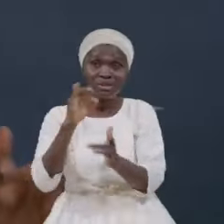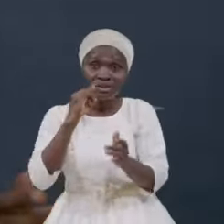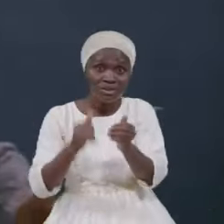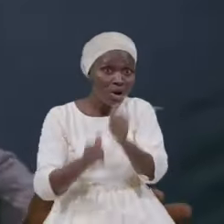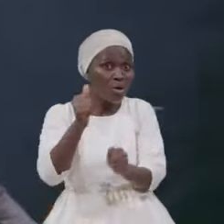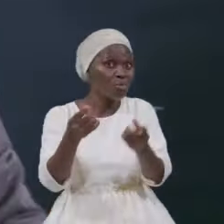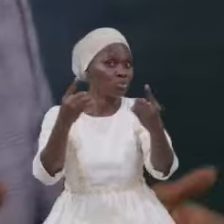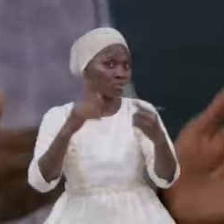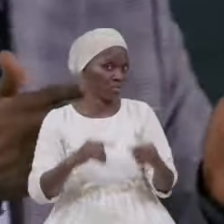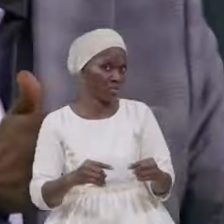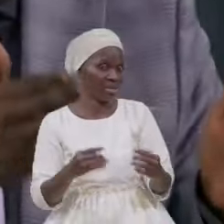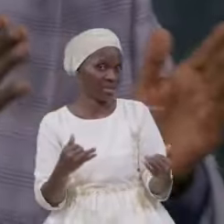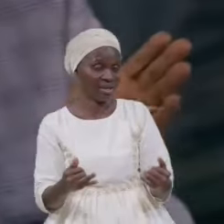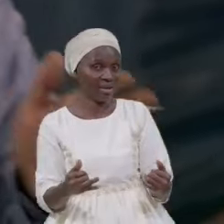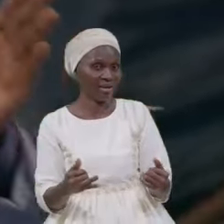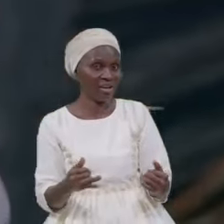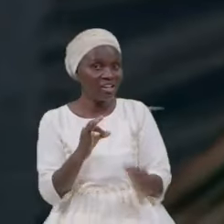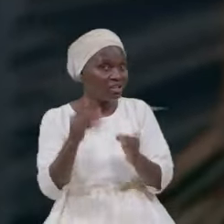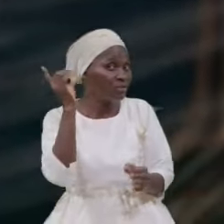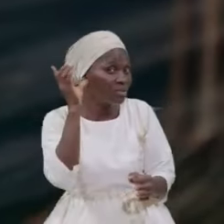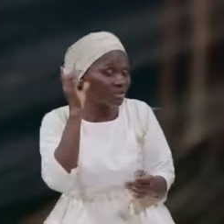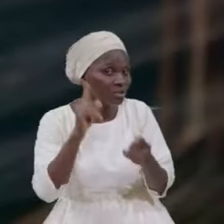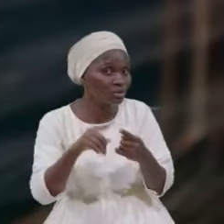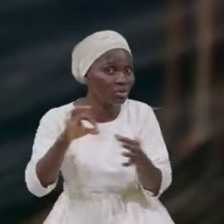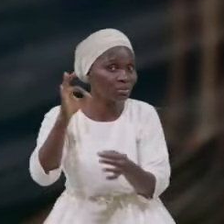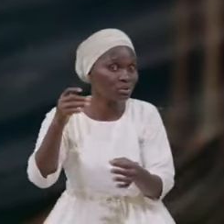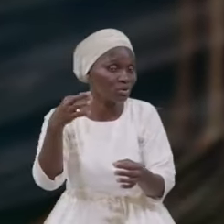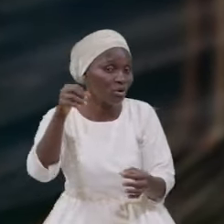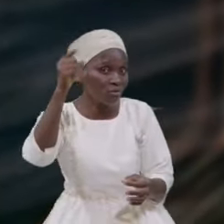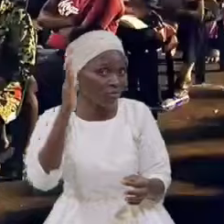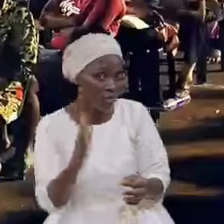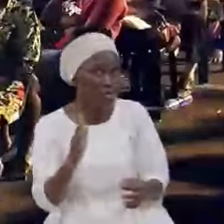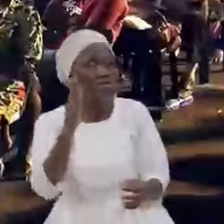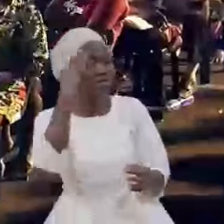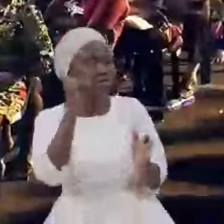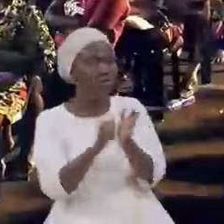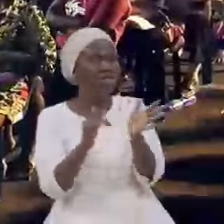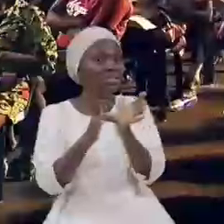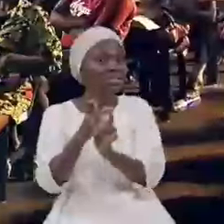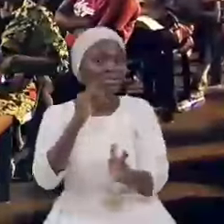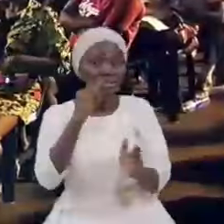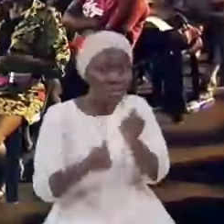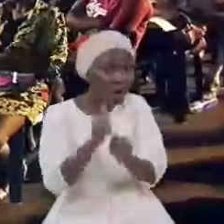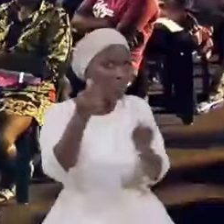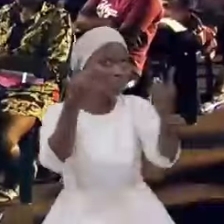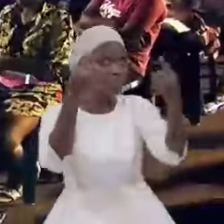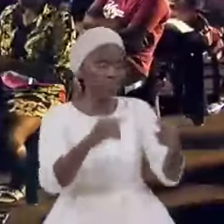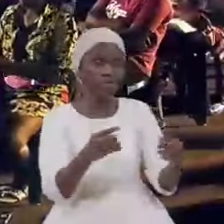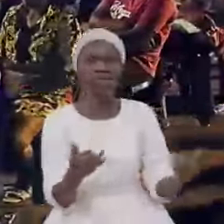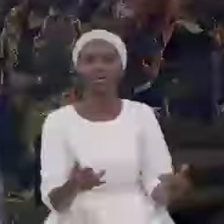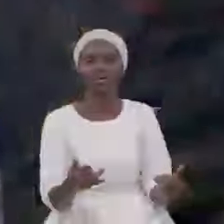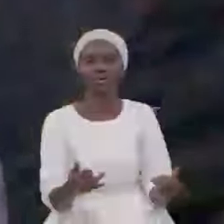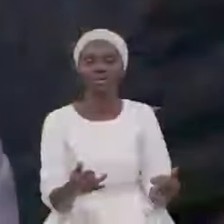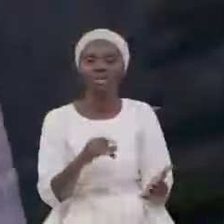get saved, this is the time to get saved. And then it says, when he